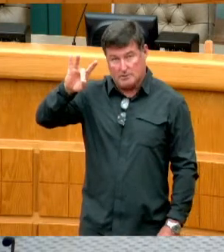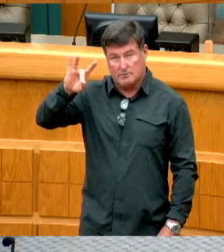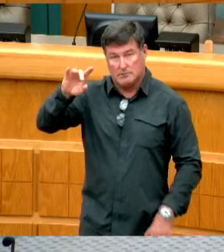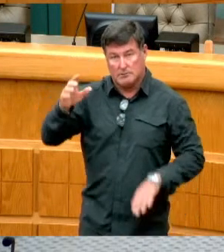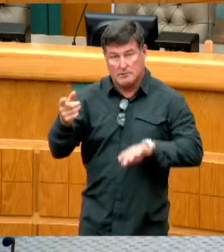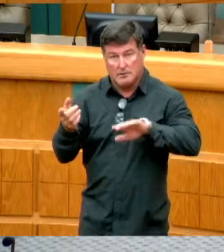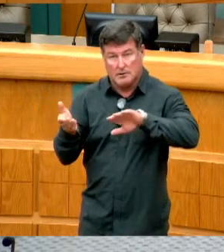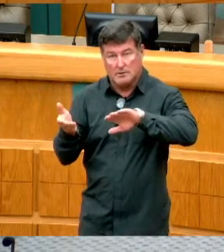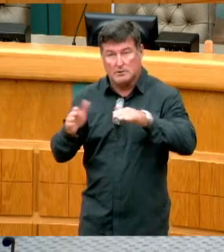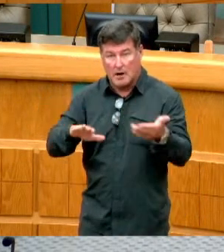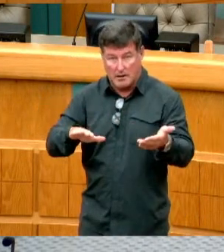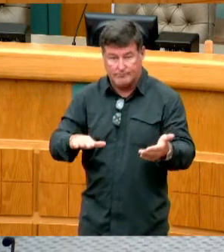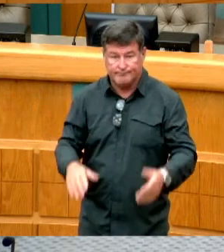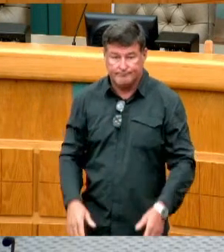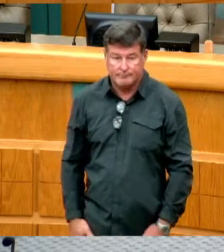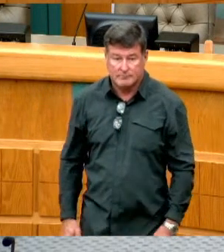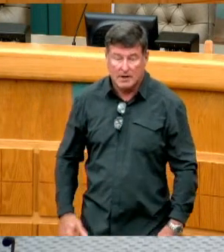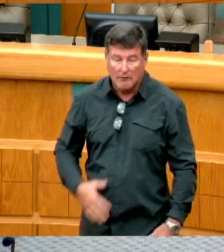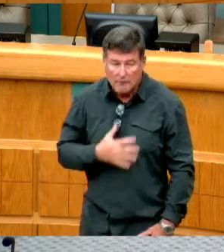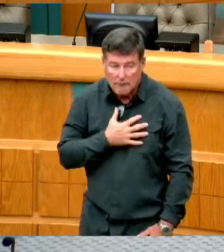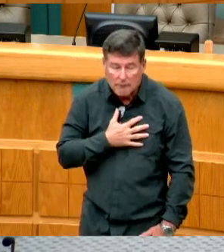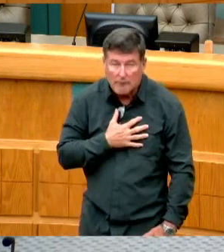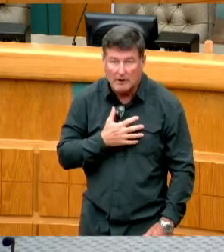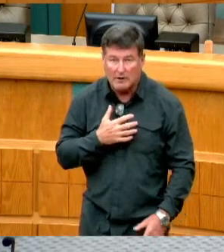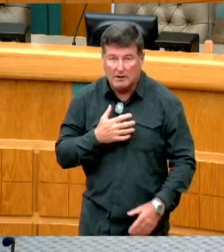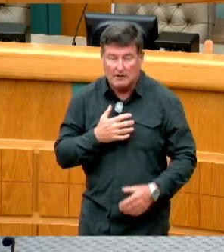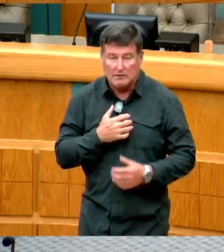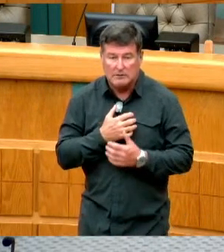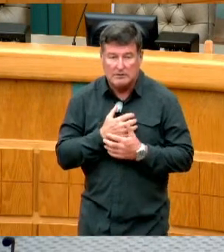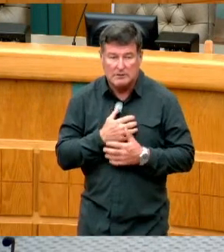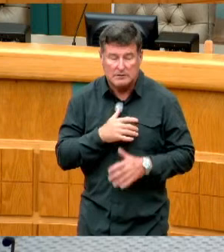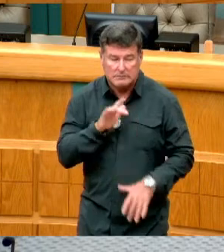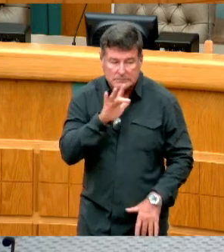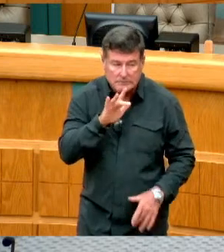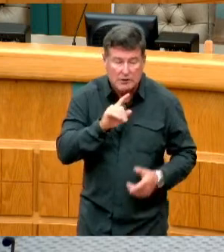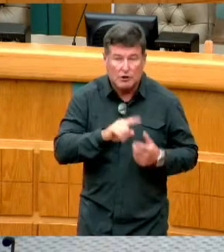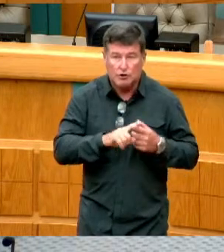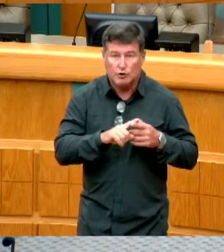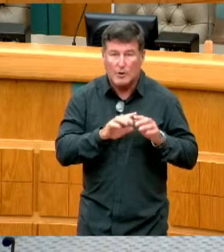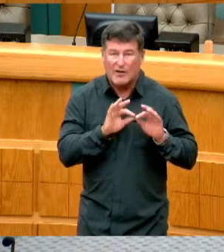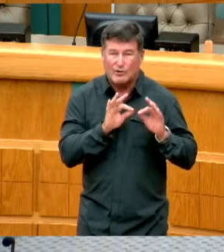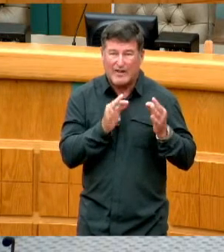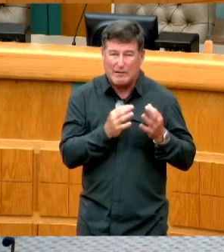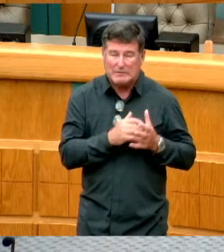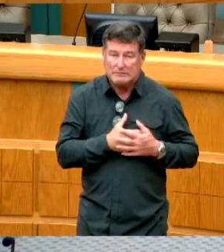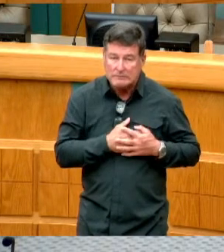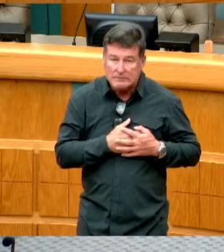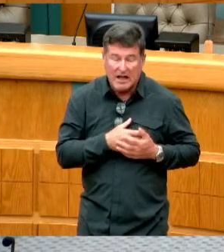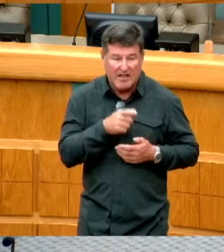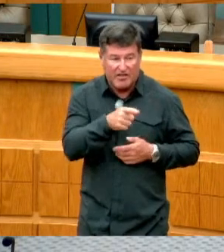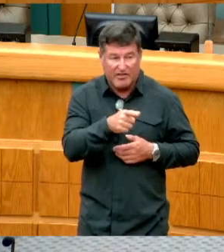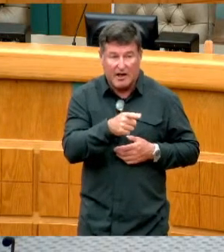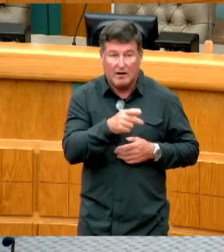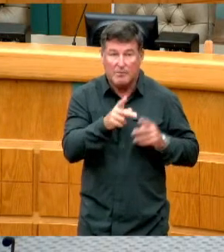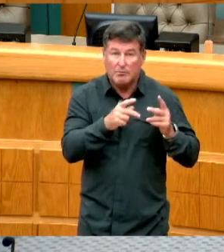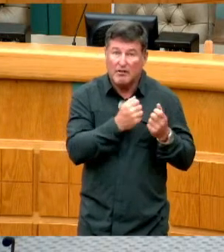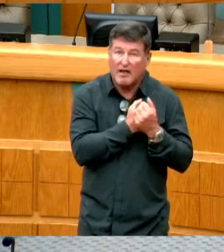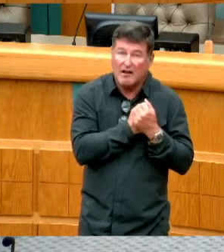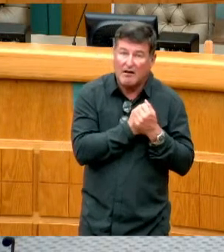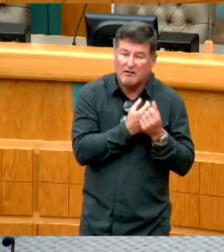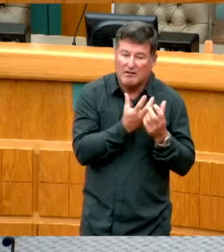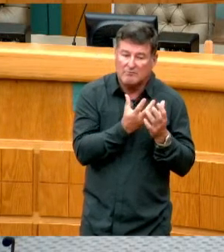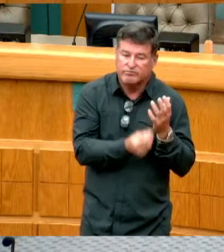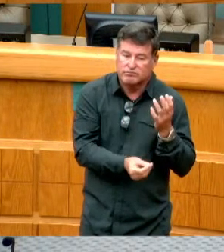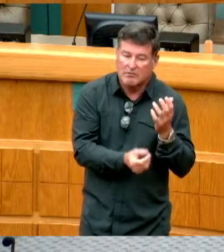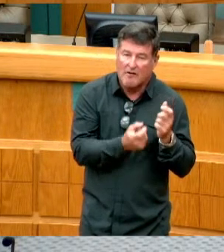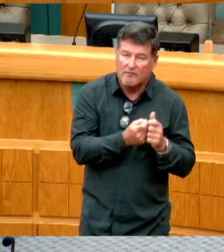and sincerest sympathy to the families of those that lost their loved ones due to COVID-19. 8 of